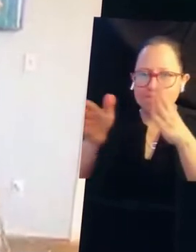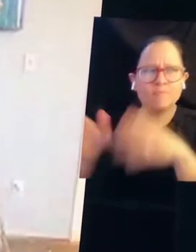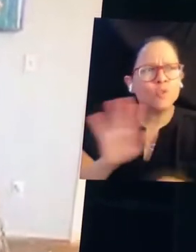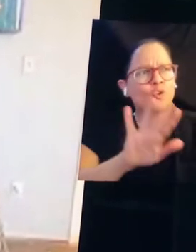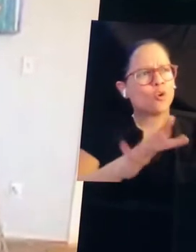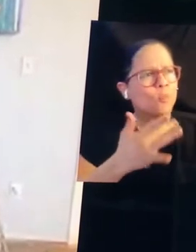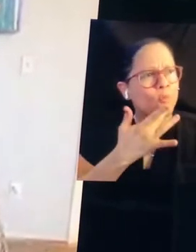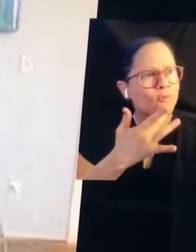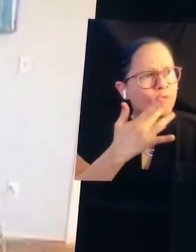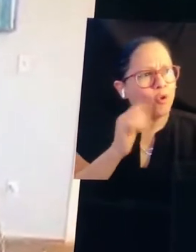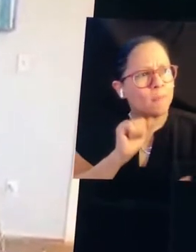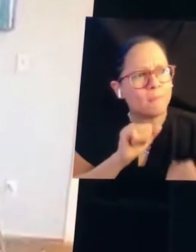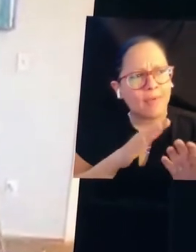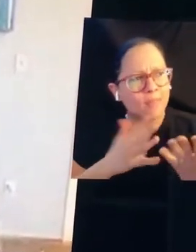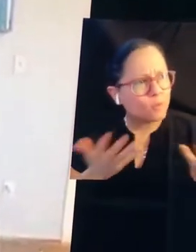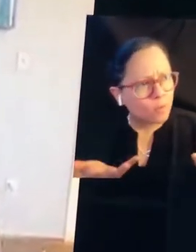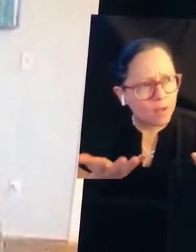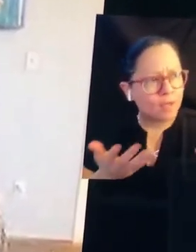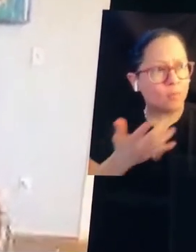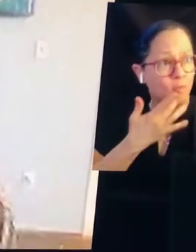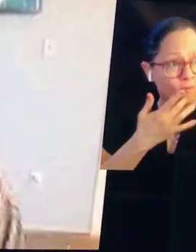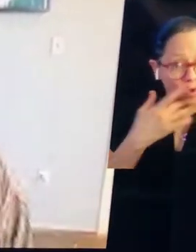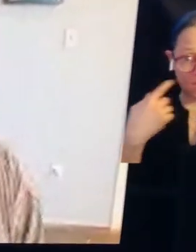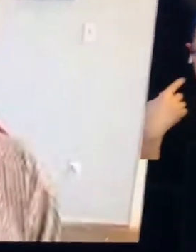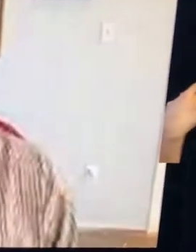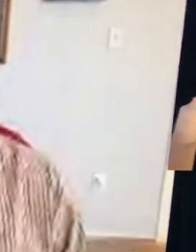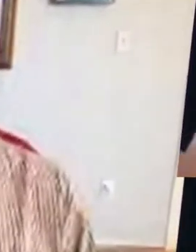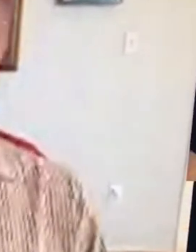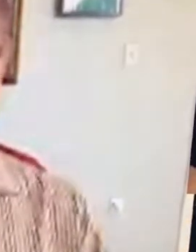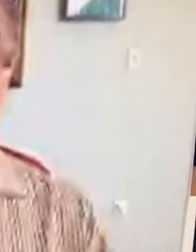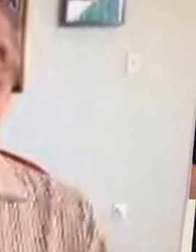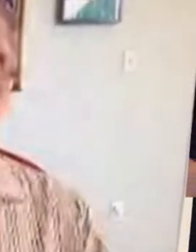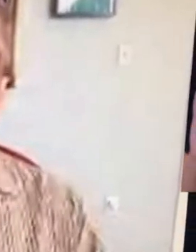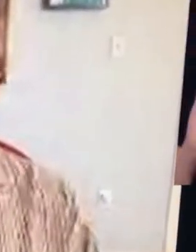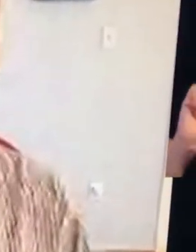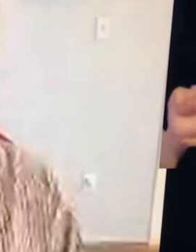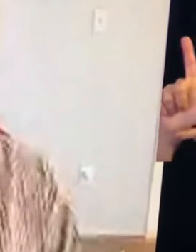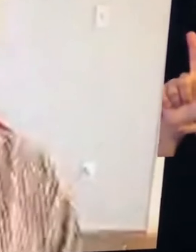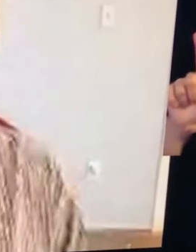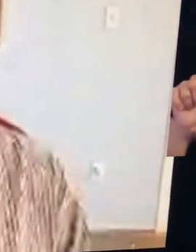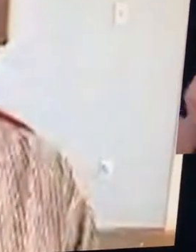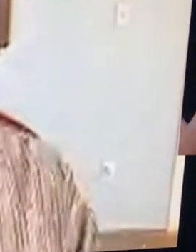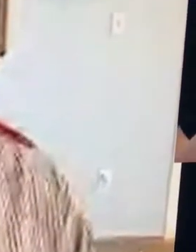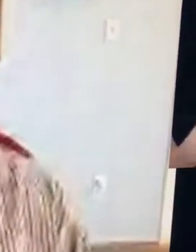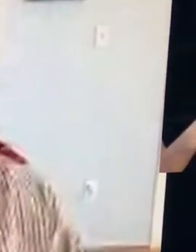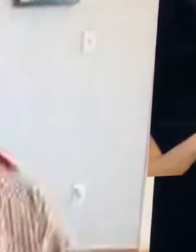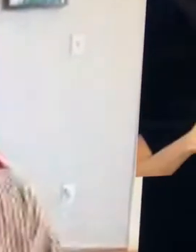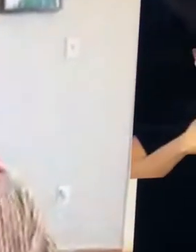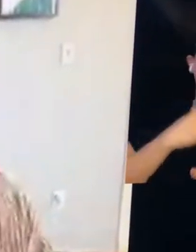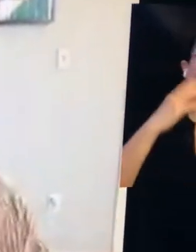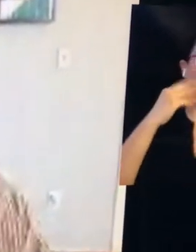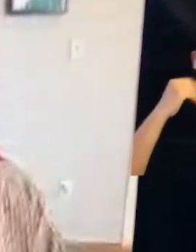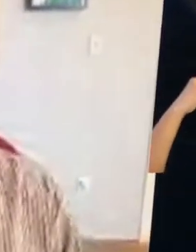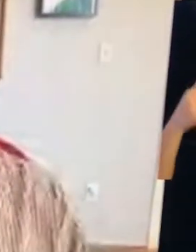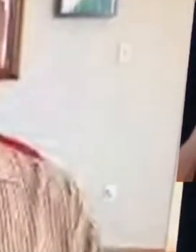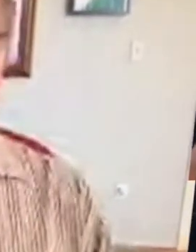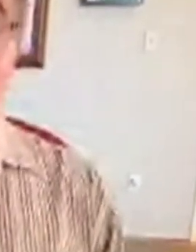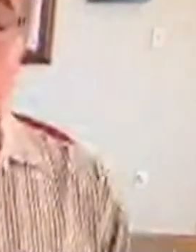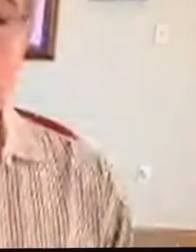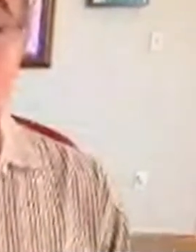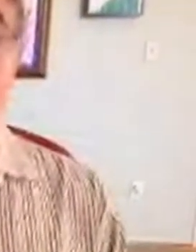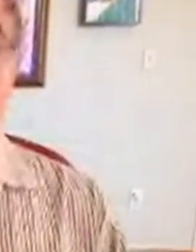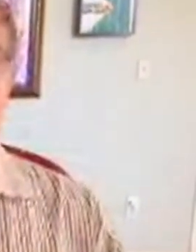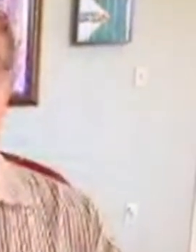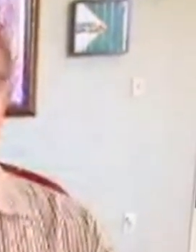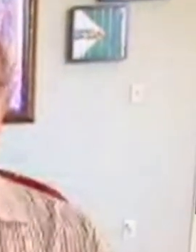pitching via email. Most of them want email. According to the last PR report that I read, the